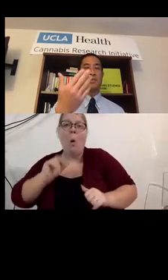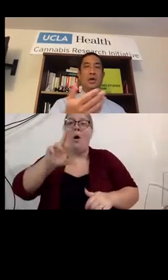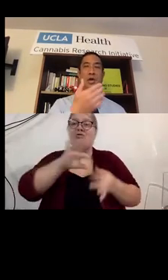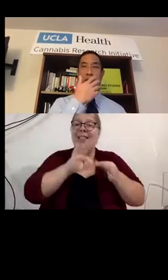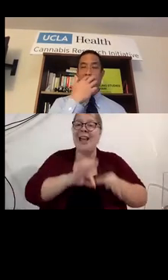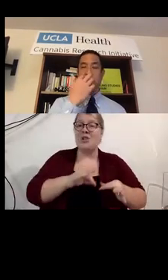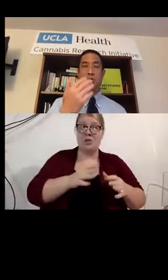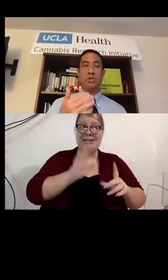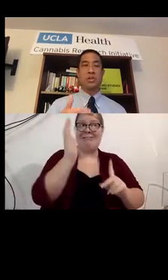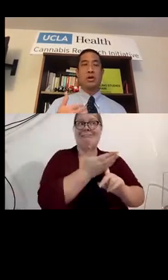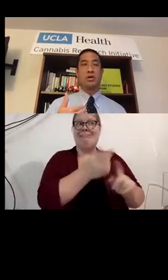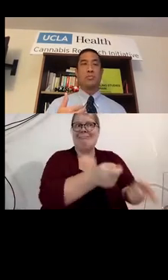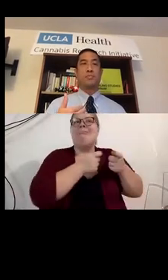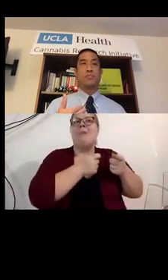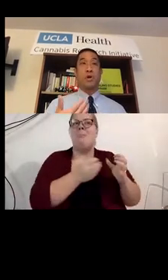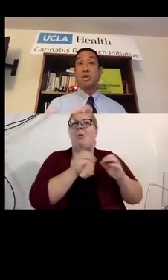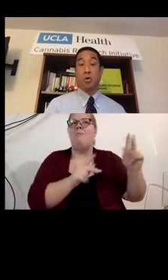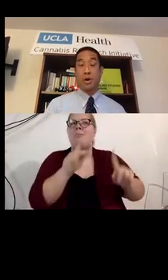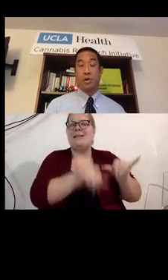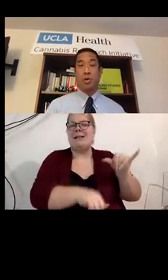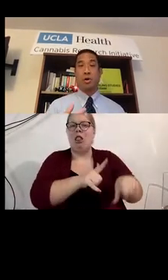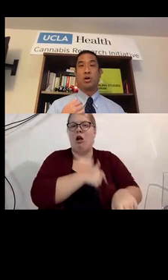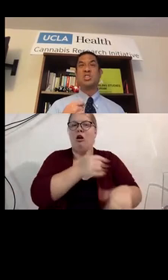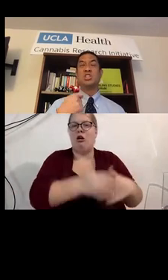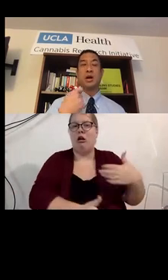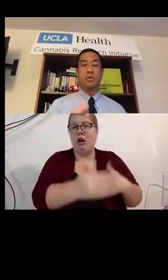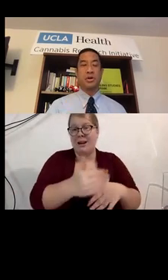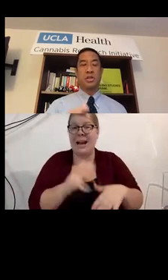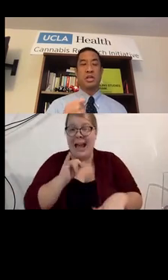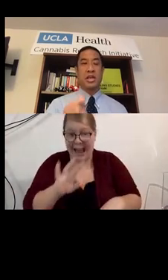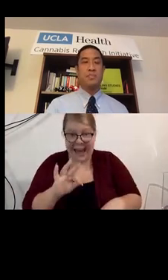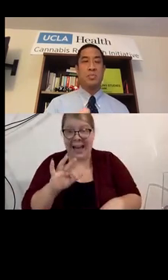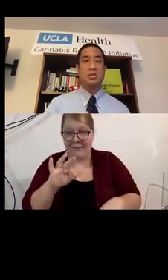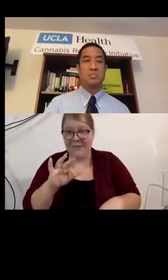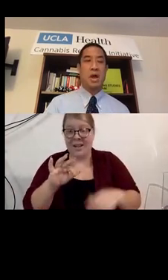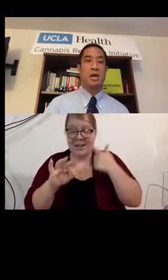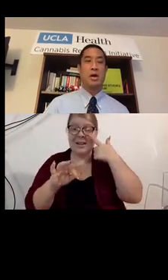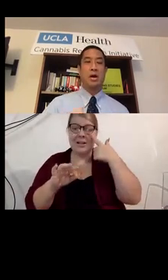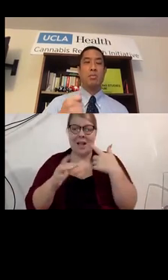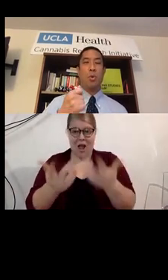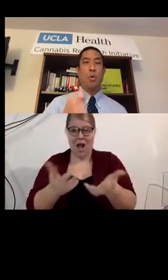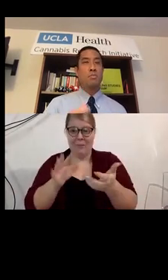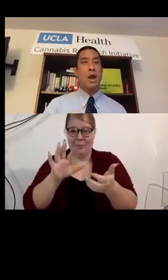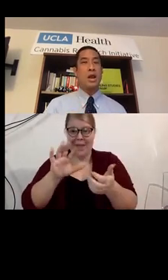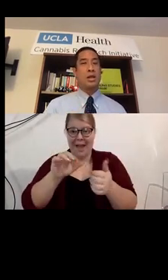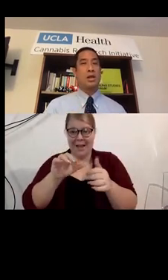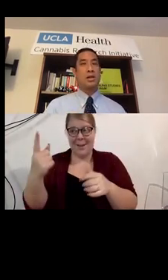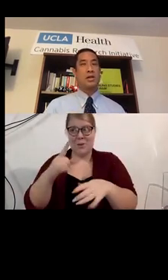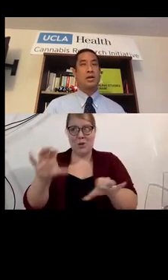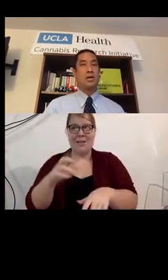anytime industries do things that look predatory or look deliberately to get people to spend more